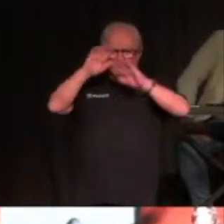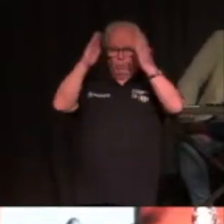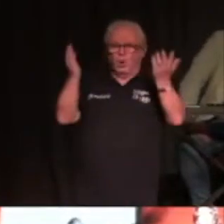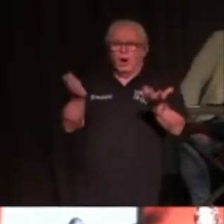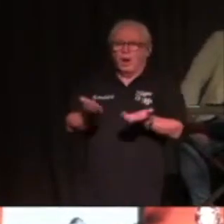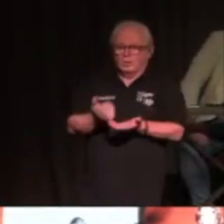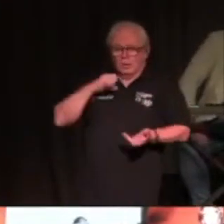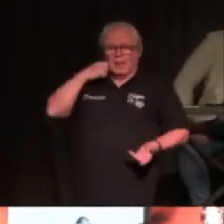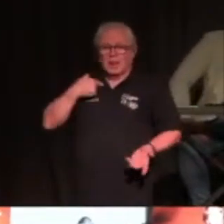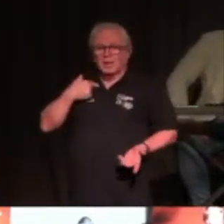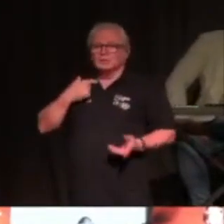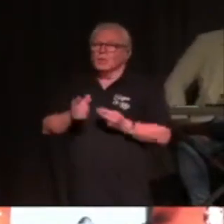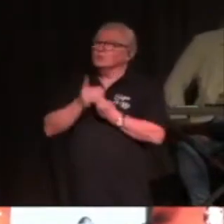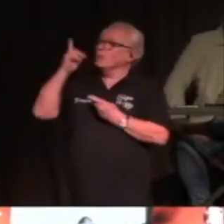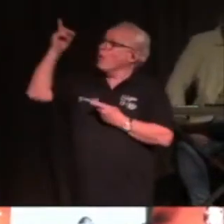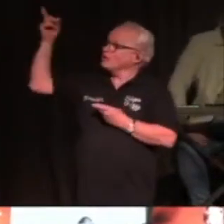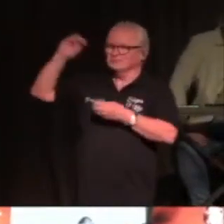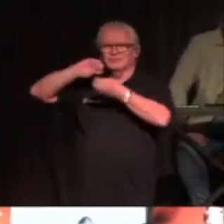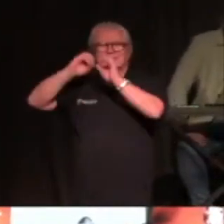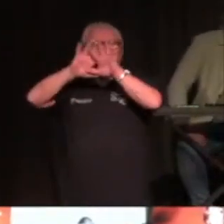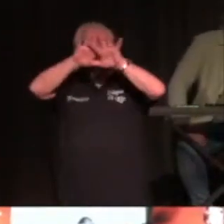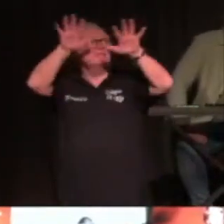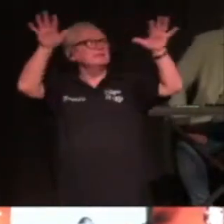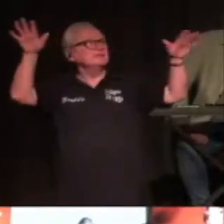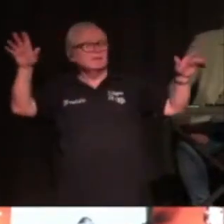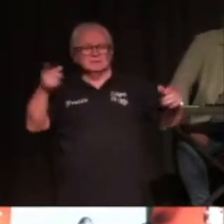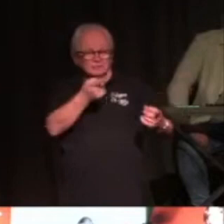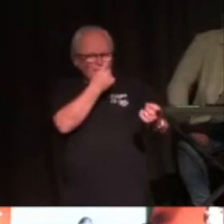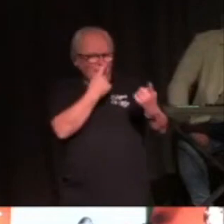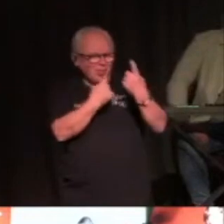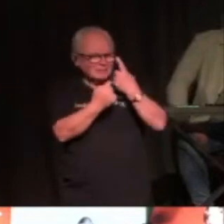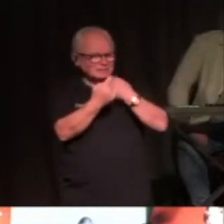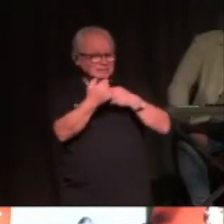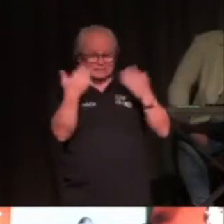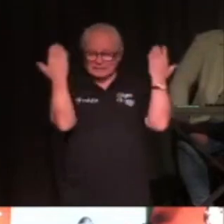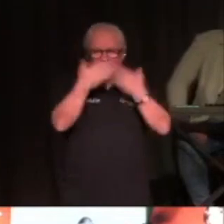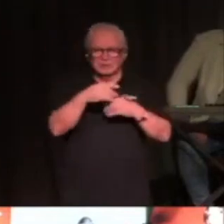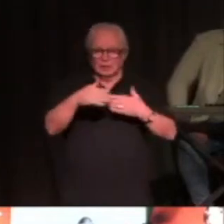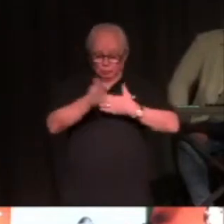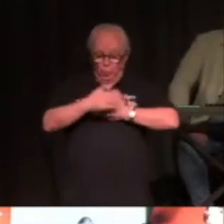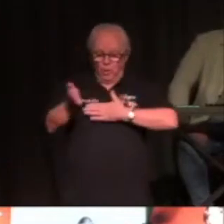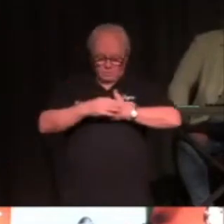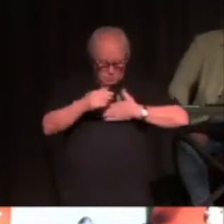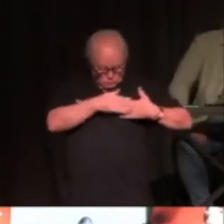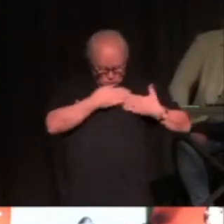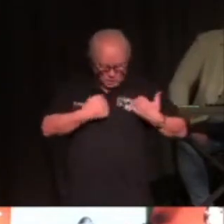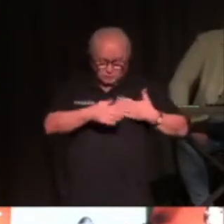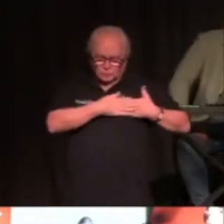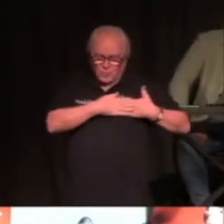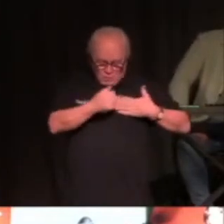And so the God of the creation calls you tonight. He's knocking on your door, knocking on the door of your heart. Do you hear him knocking